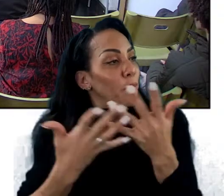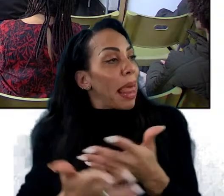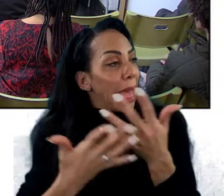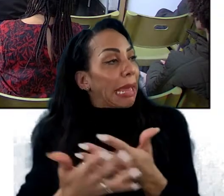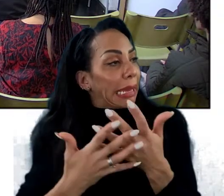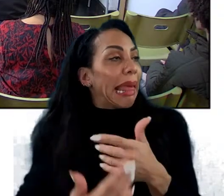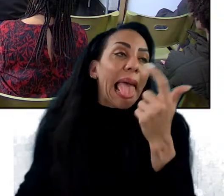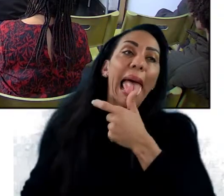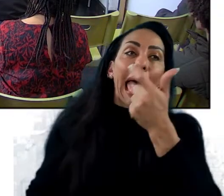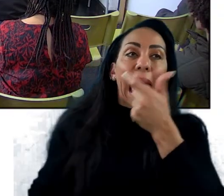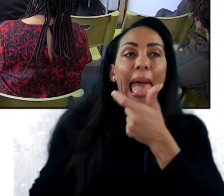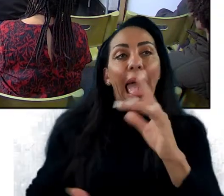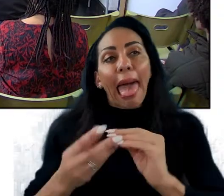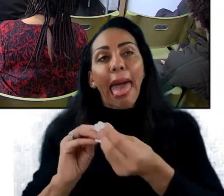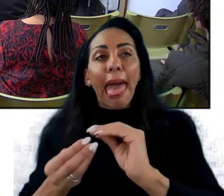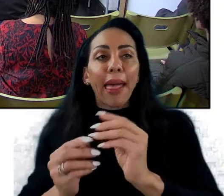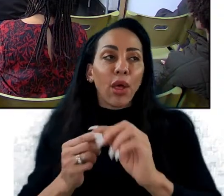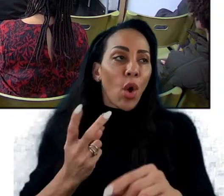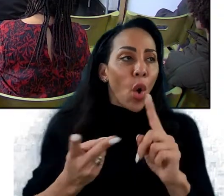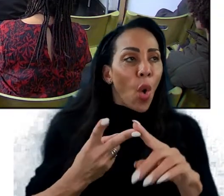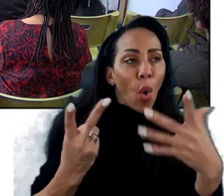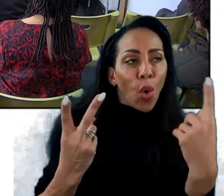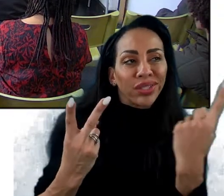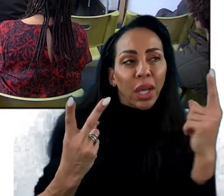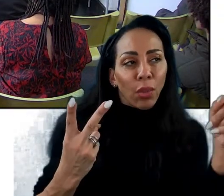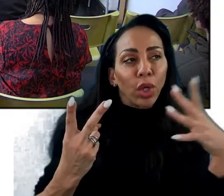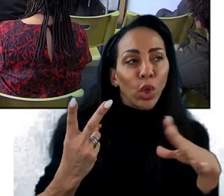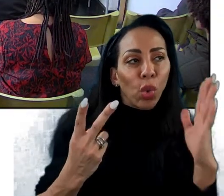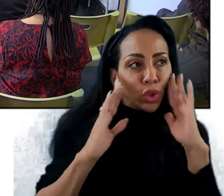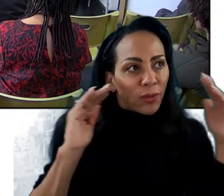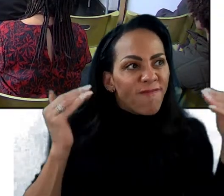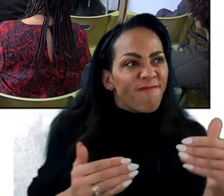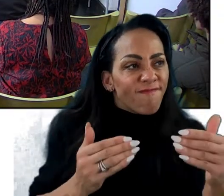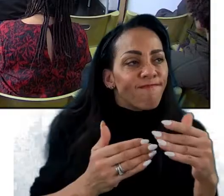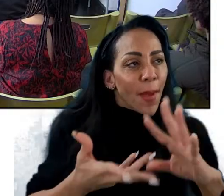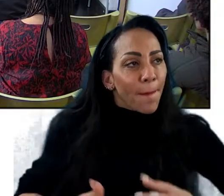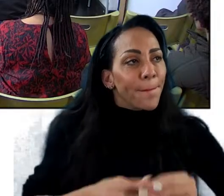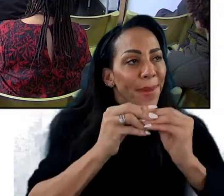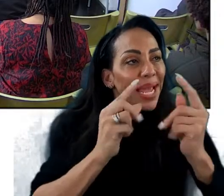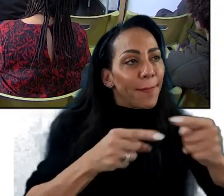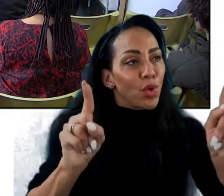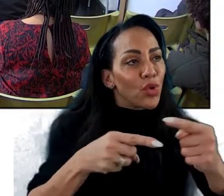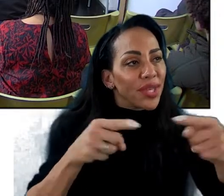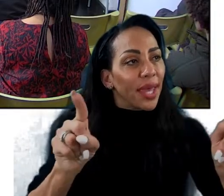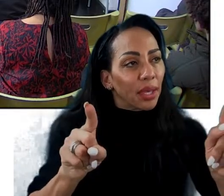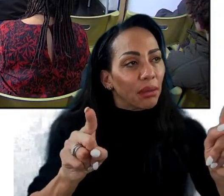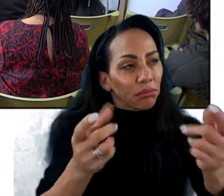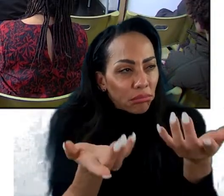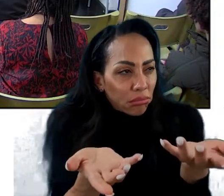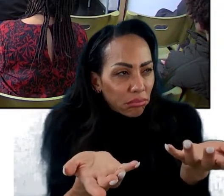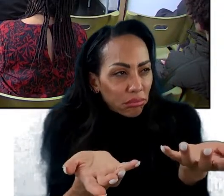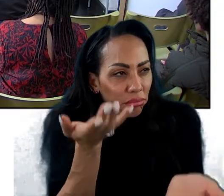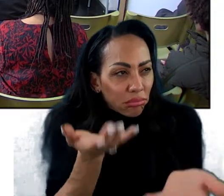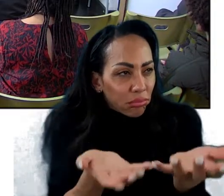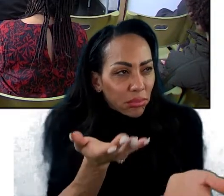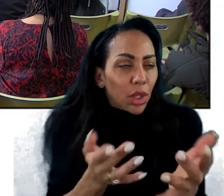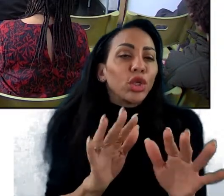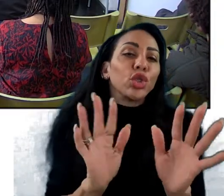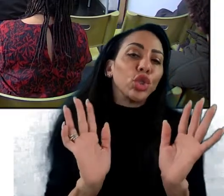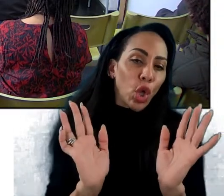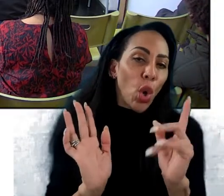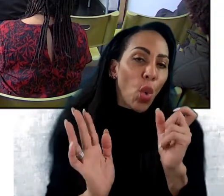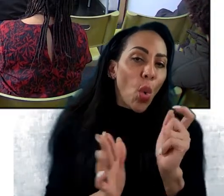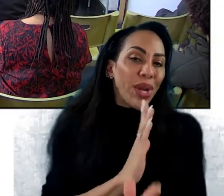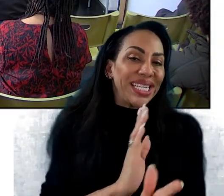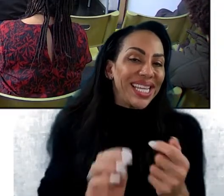fun, or is it for someone who's really trying to make music? And the way that we've approached that is we actually try to